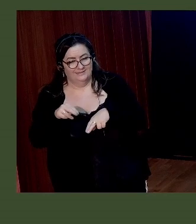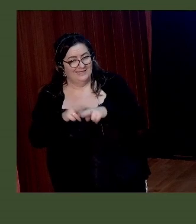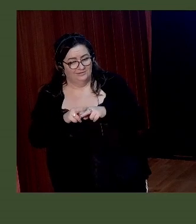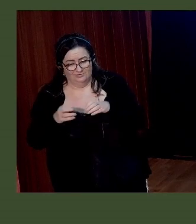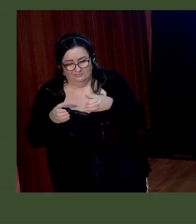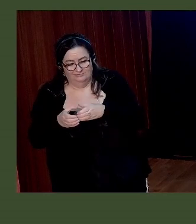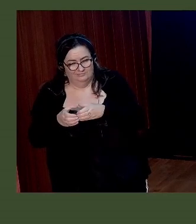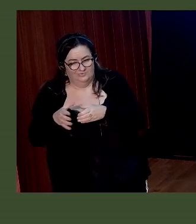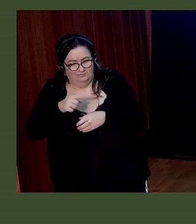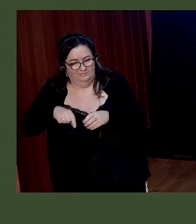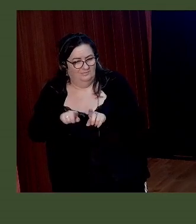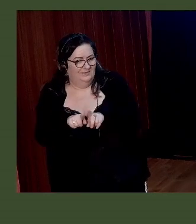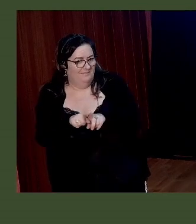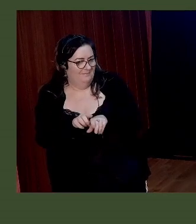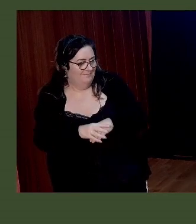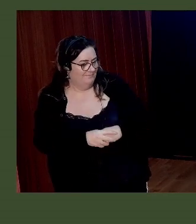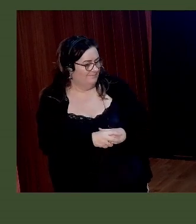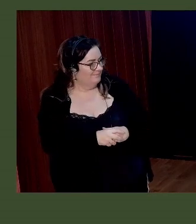same.